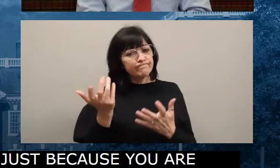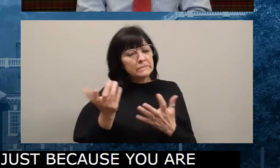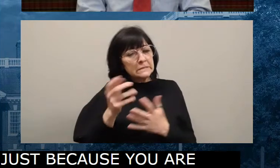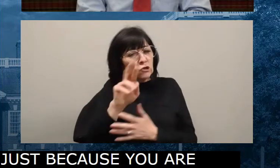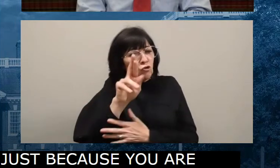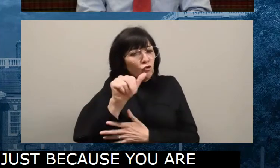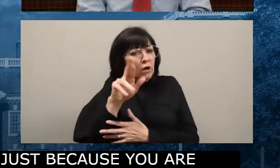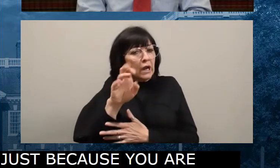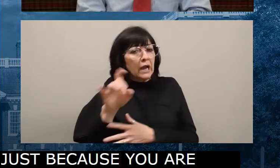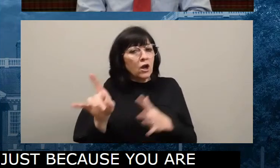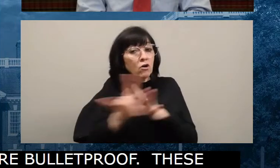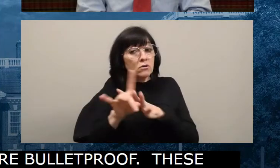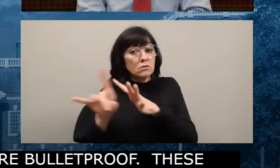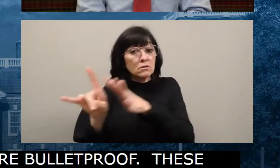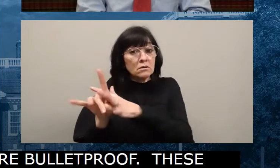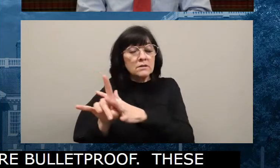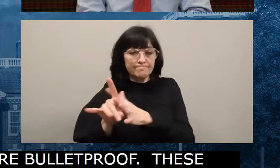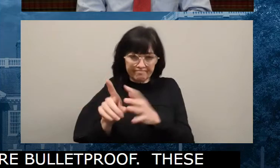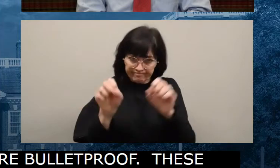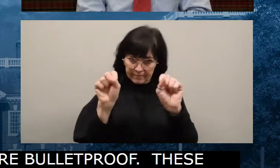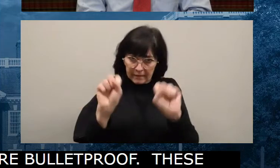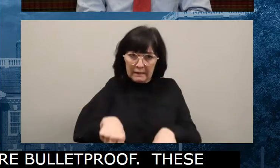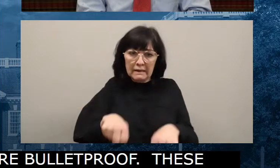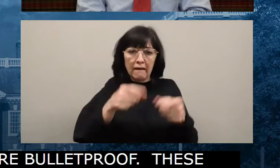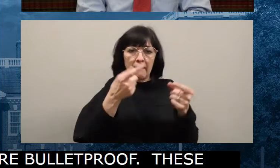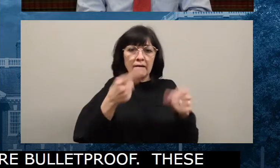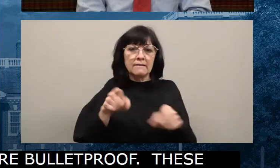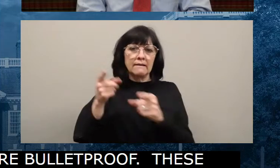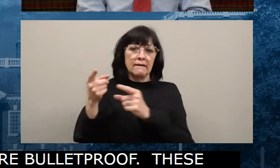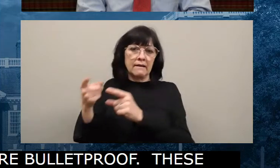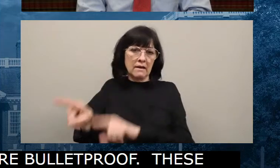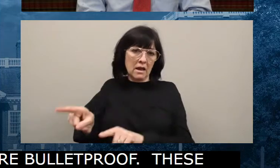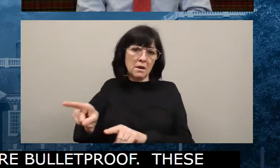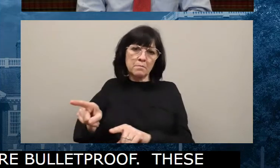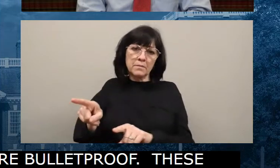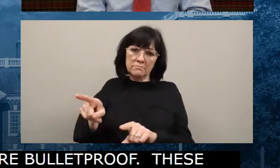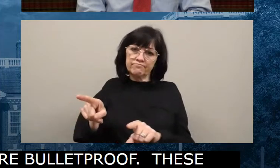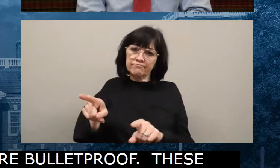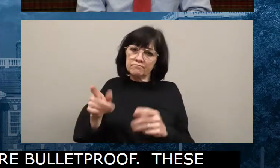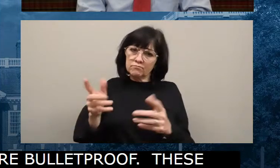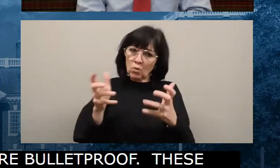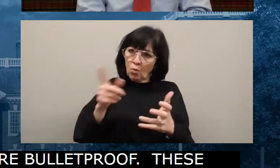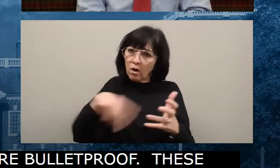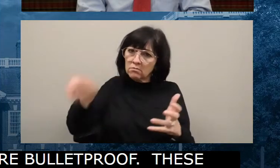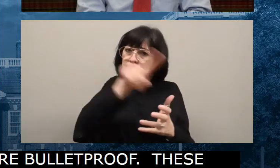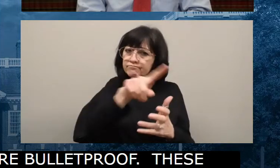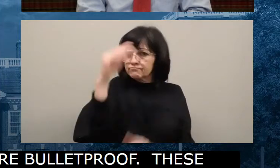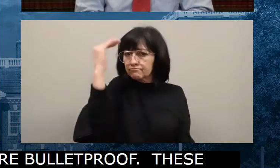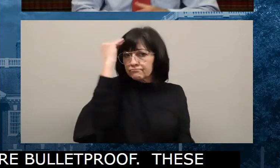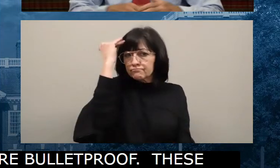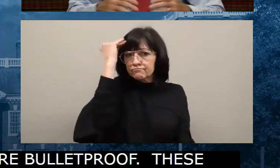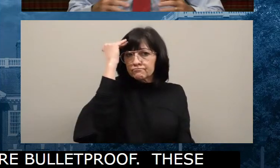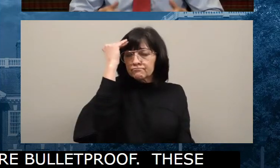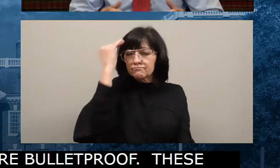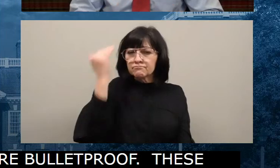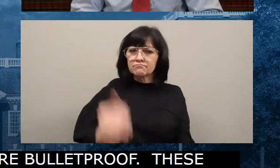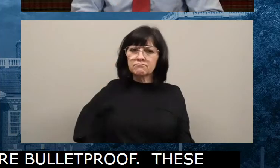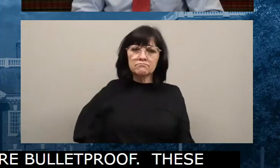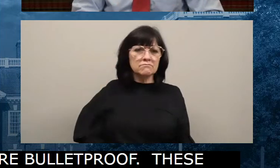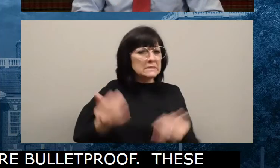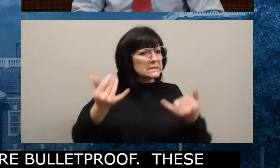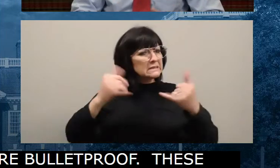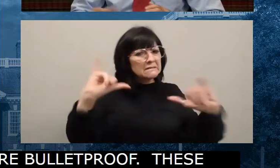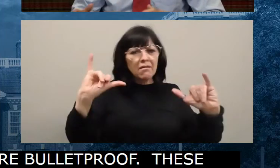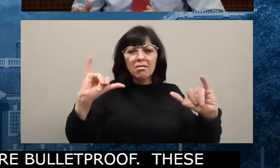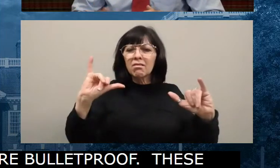vaccines, but still there are some breakthrough cases that you need to be mindful of. Bottom line is, we're still in this.